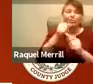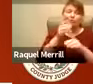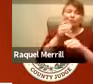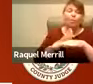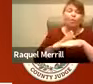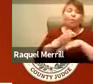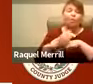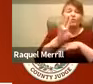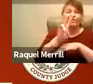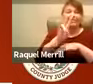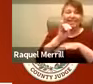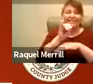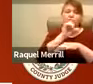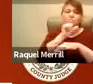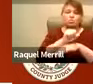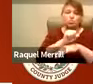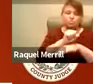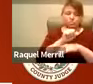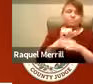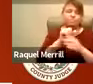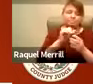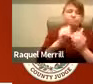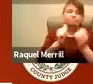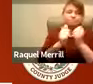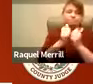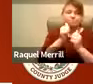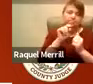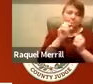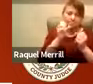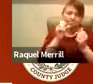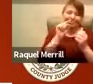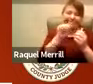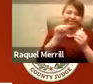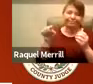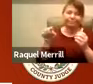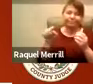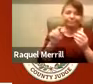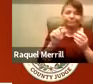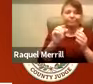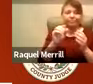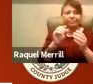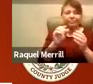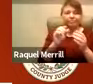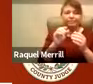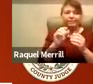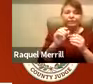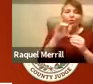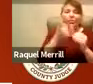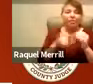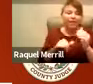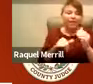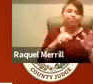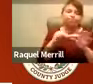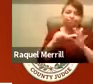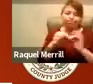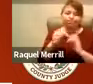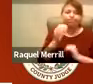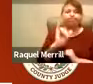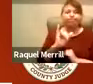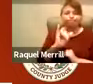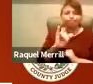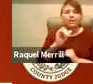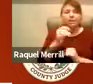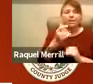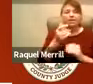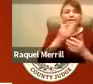70 years old. So that's kind of telling us a little bit that some of the problems that we're